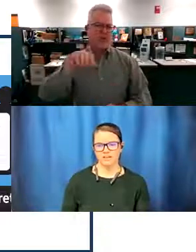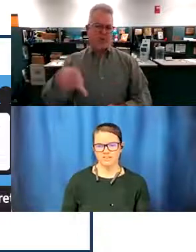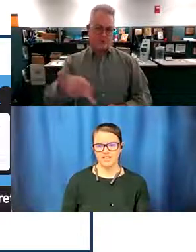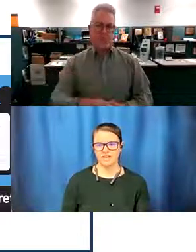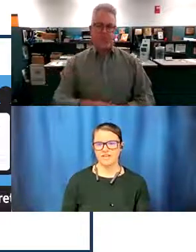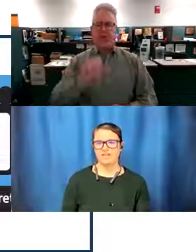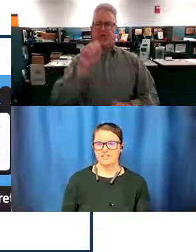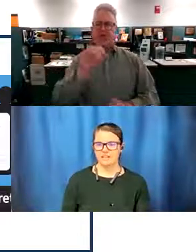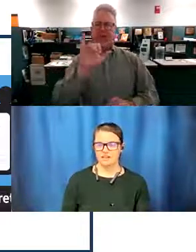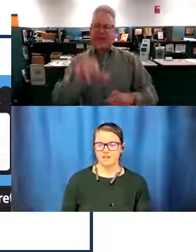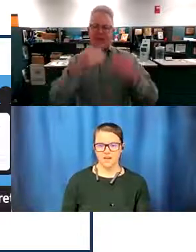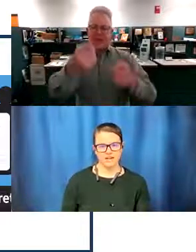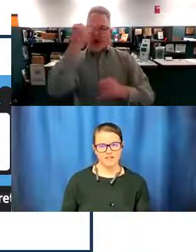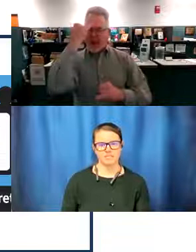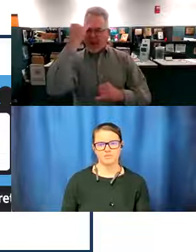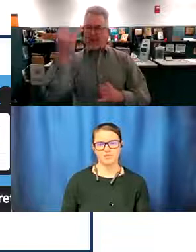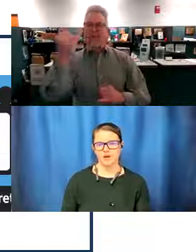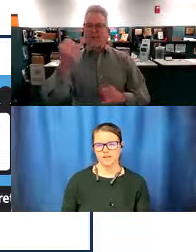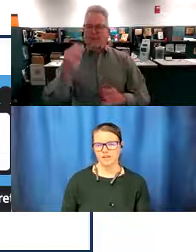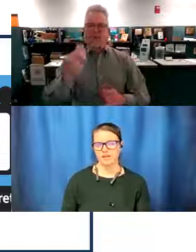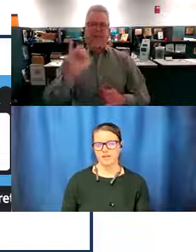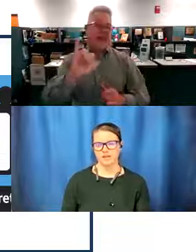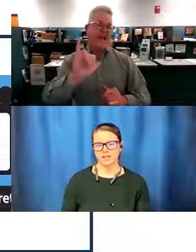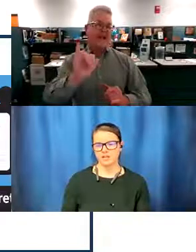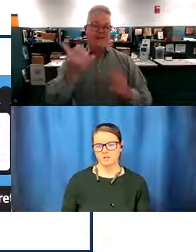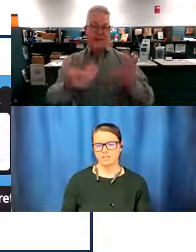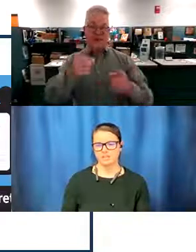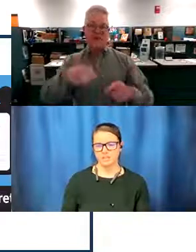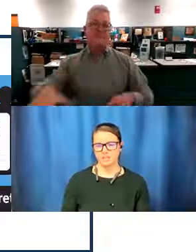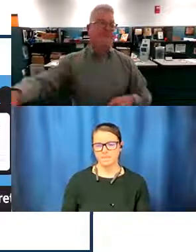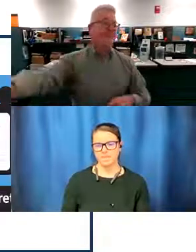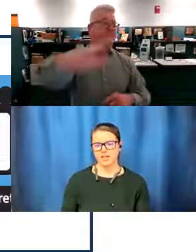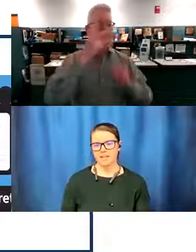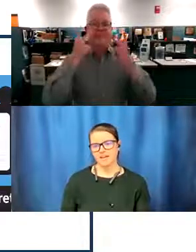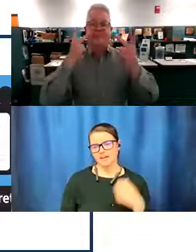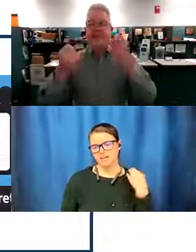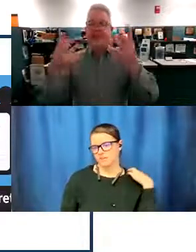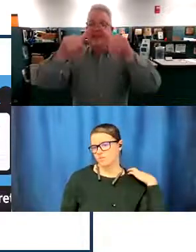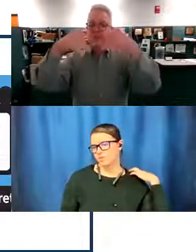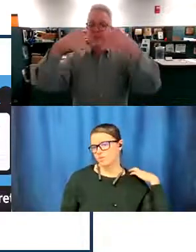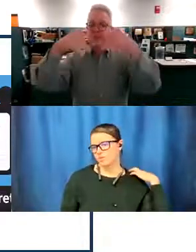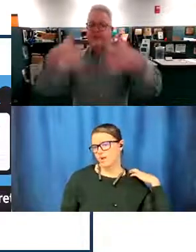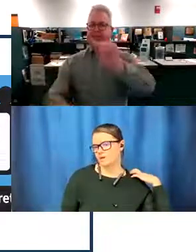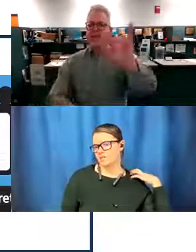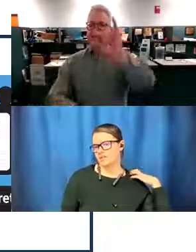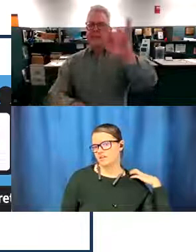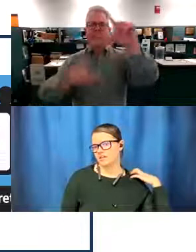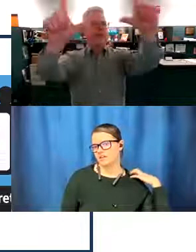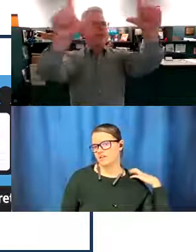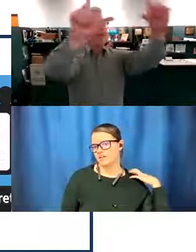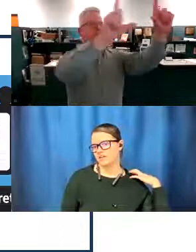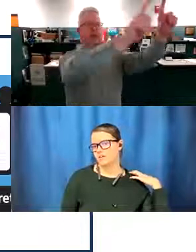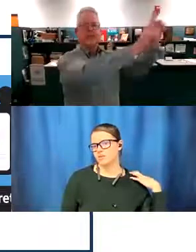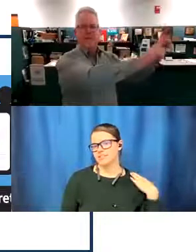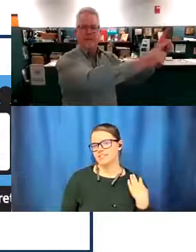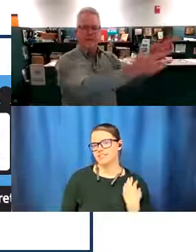Rhode Island that did a lot of advocacy regarding hearing loops. And throughout,